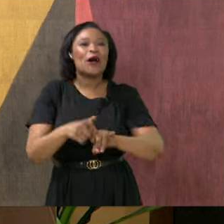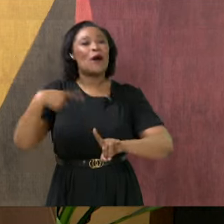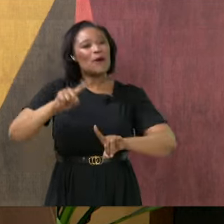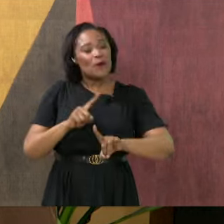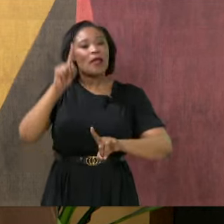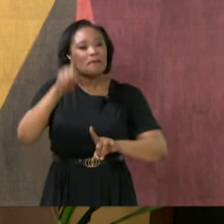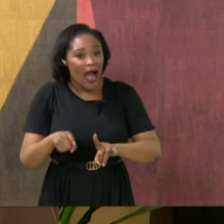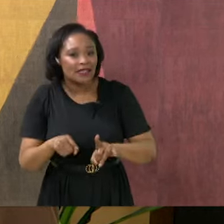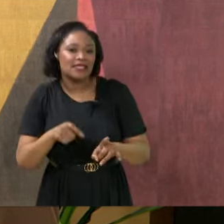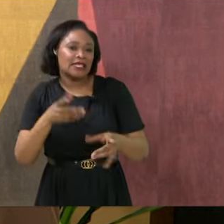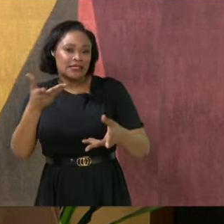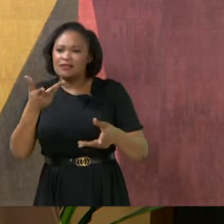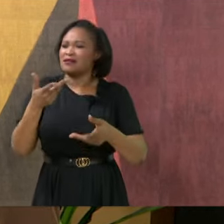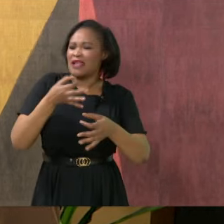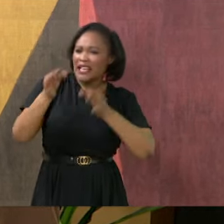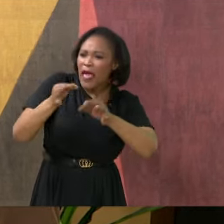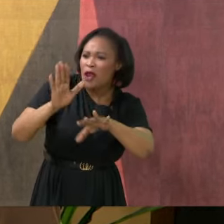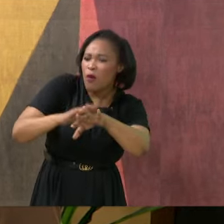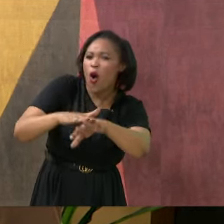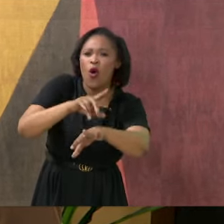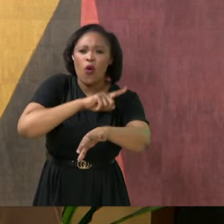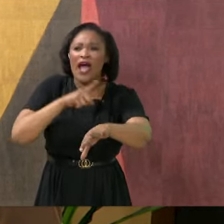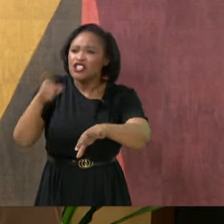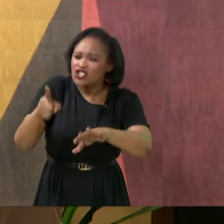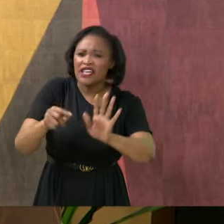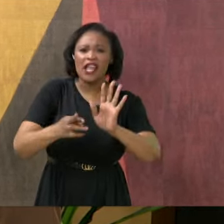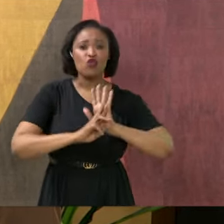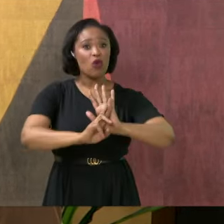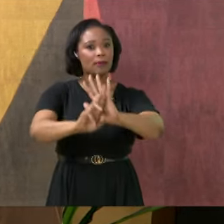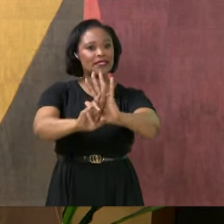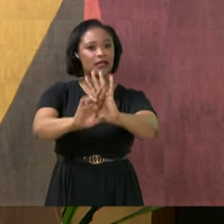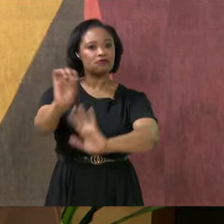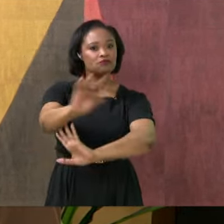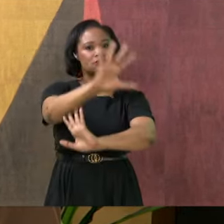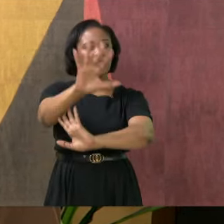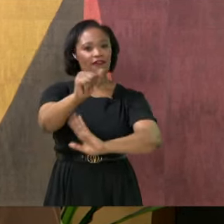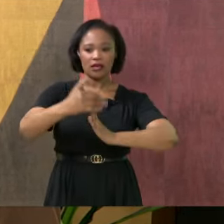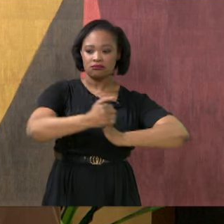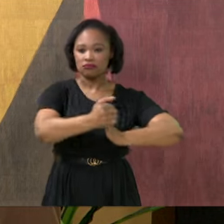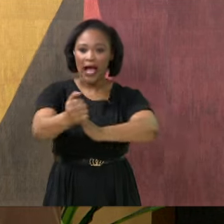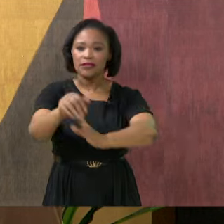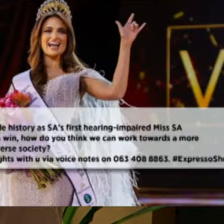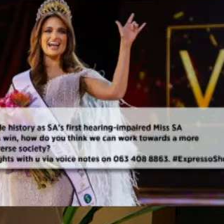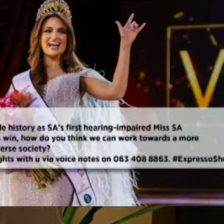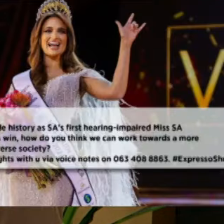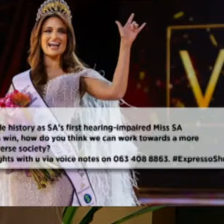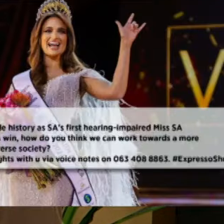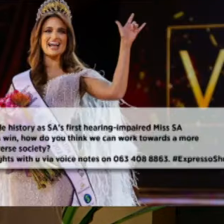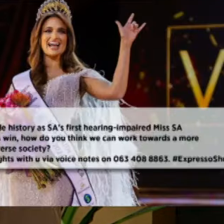particular because isn't she just leading with what South Africa is or should be about anyway? Oh, empathy, completely. Compassion.